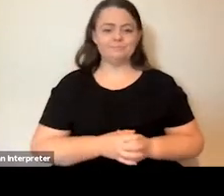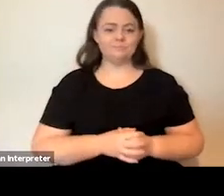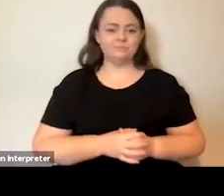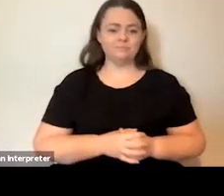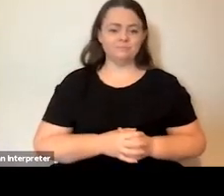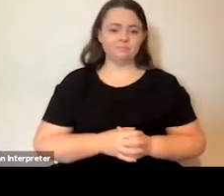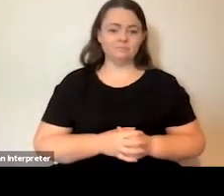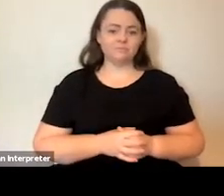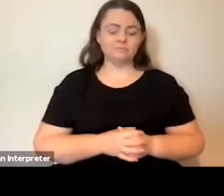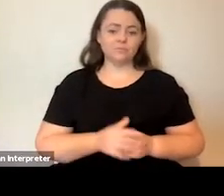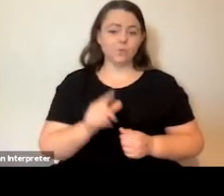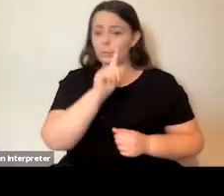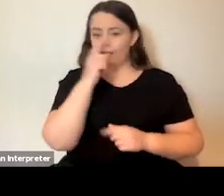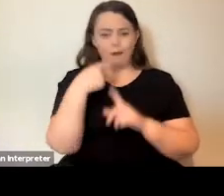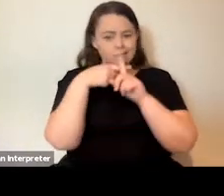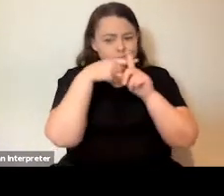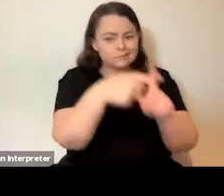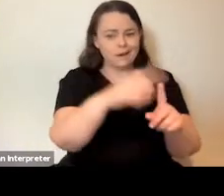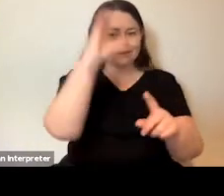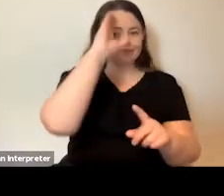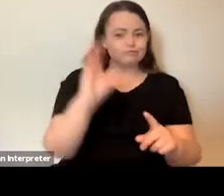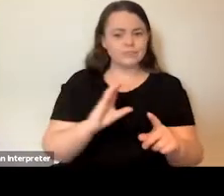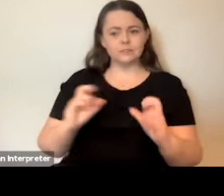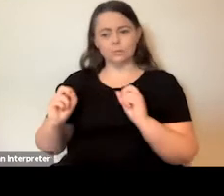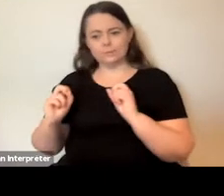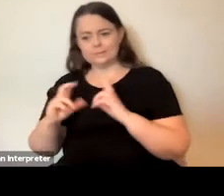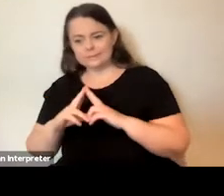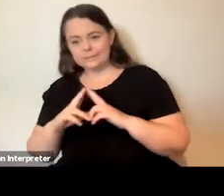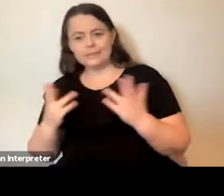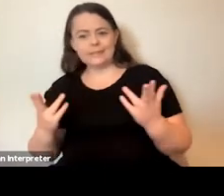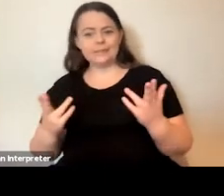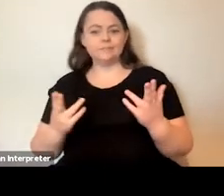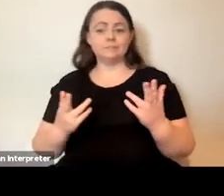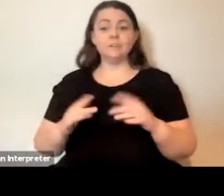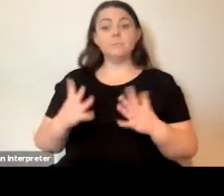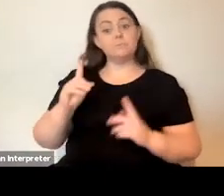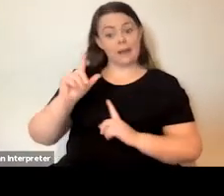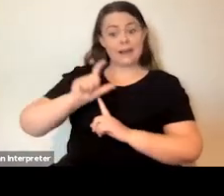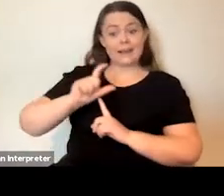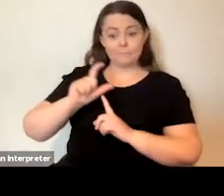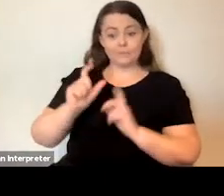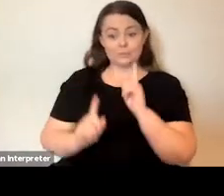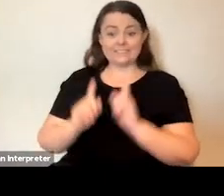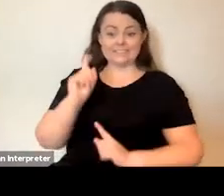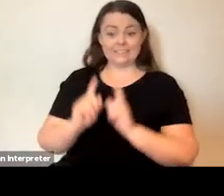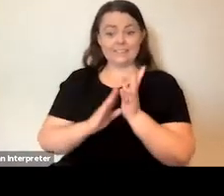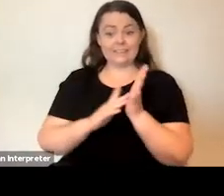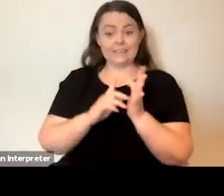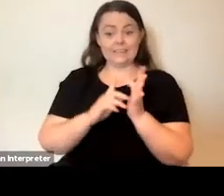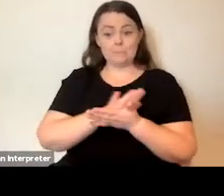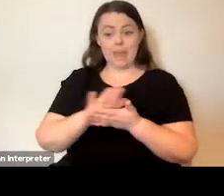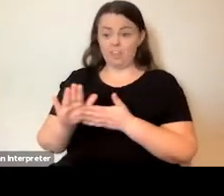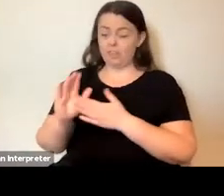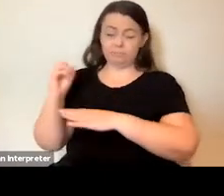rural areas, but it was interesting to see in the wastewater report that capital city methamphetamine consumption exceeded